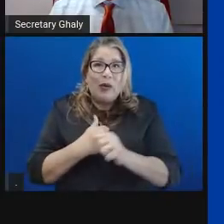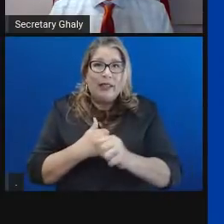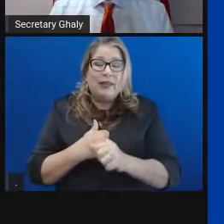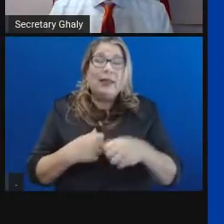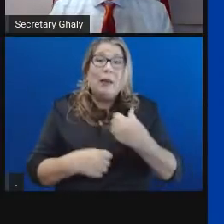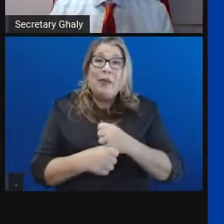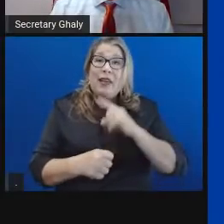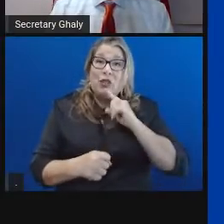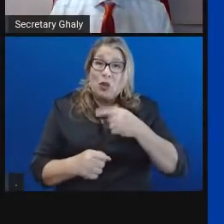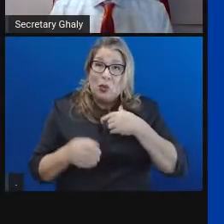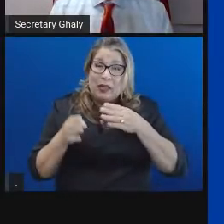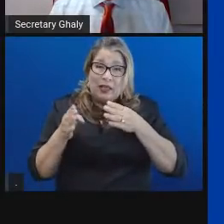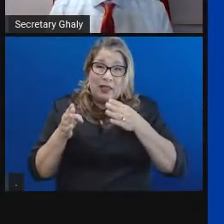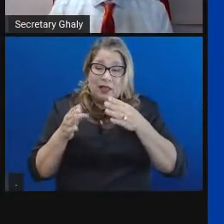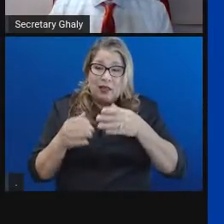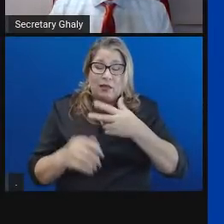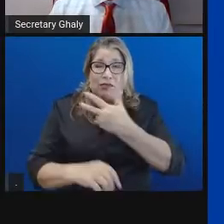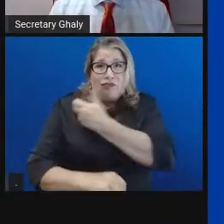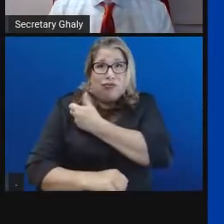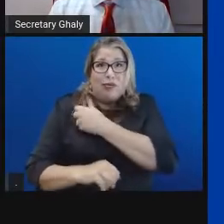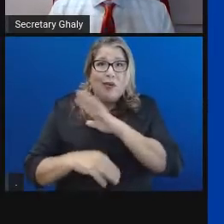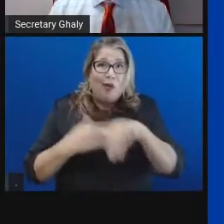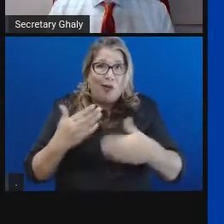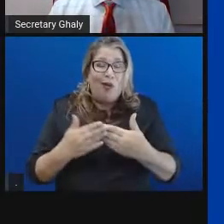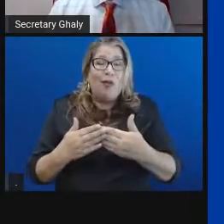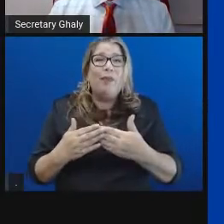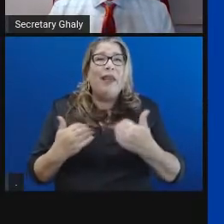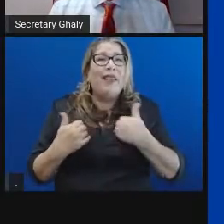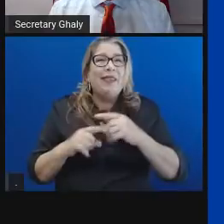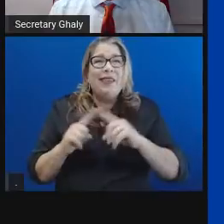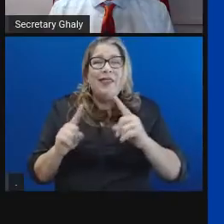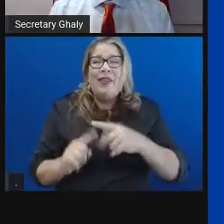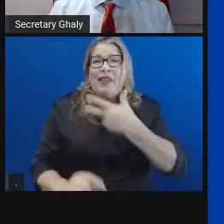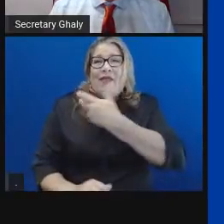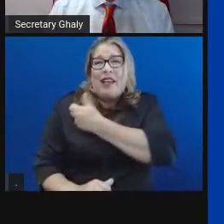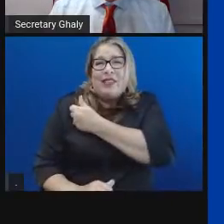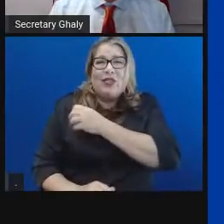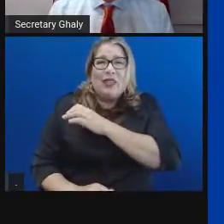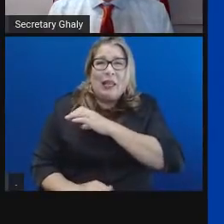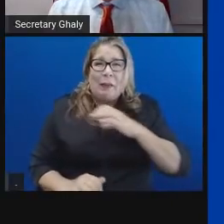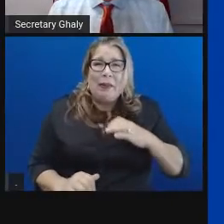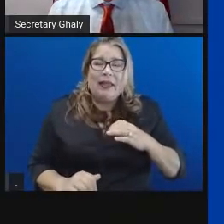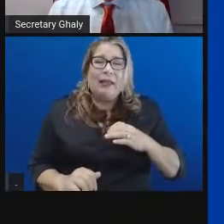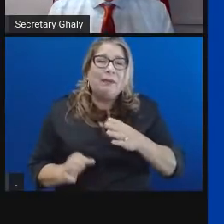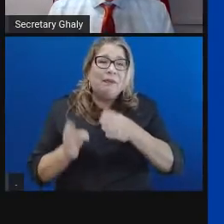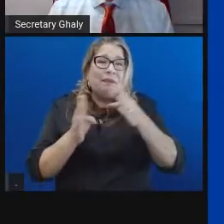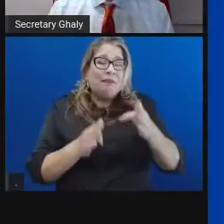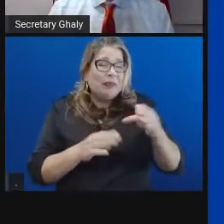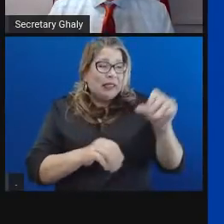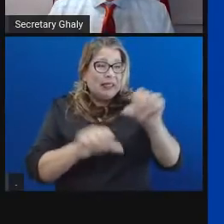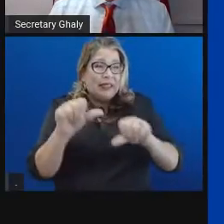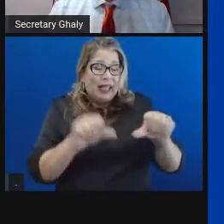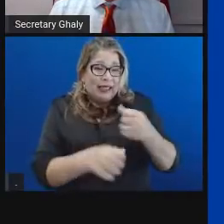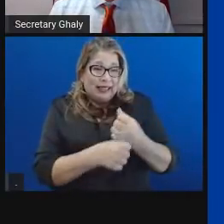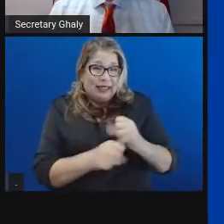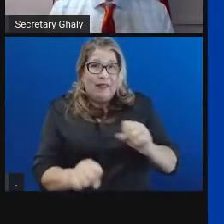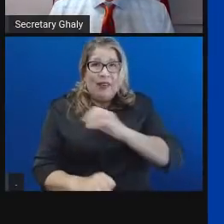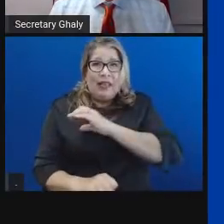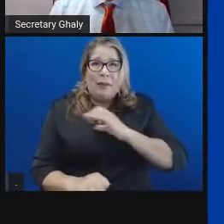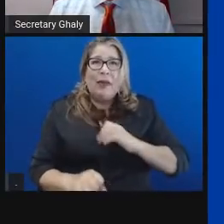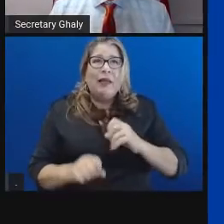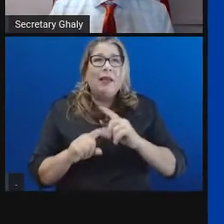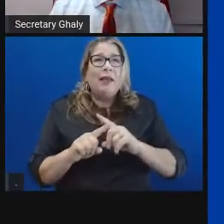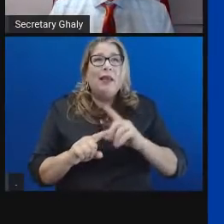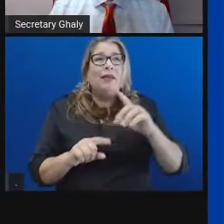work group, the community vaccine advisory committee, the scientific safety committee, all of these working so